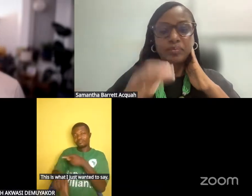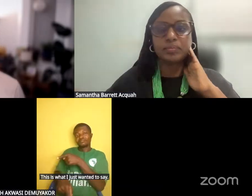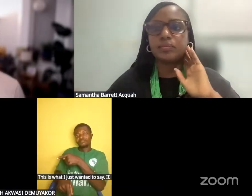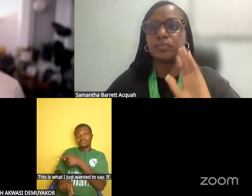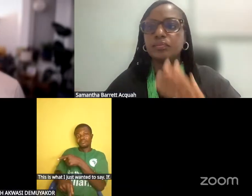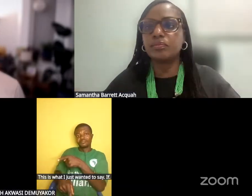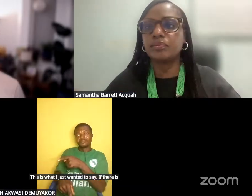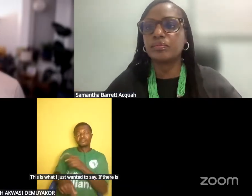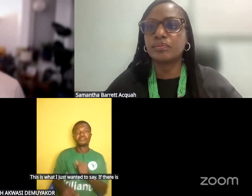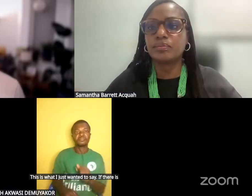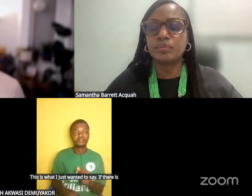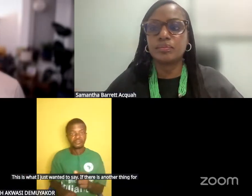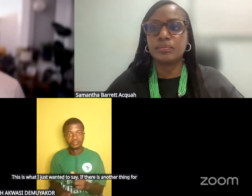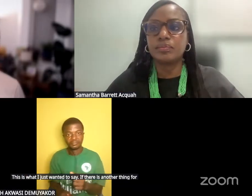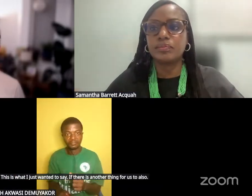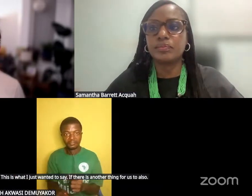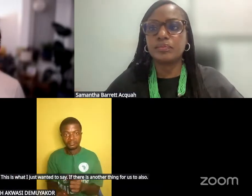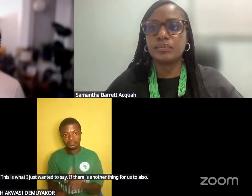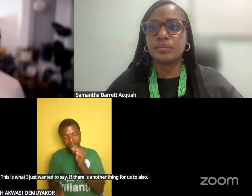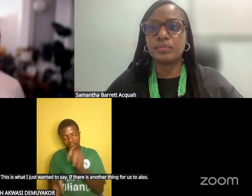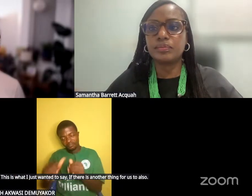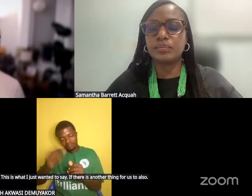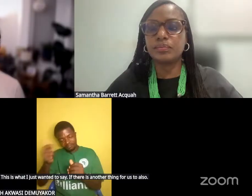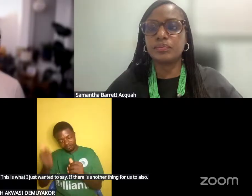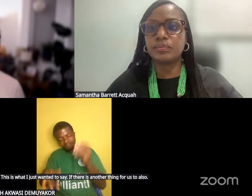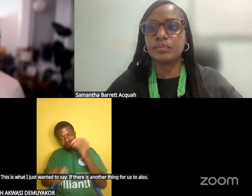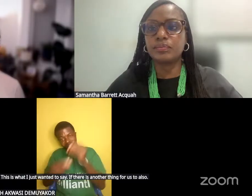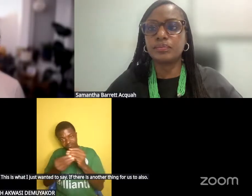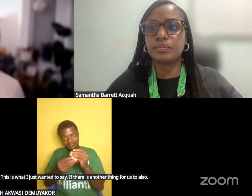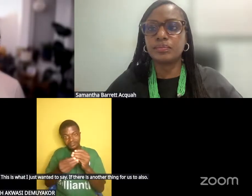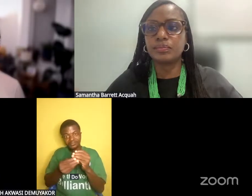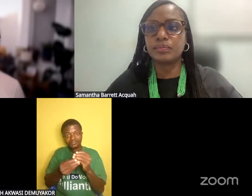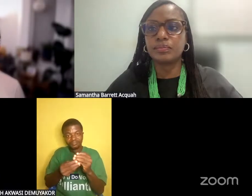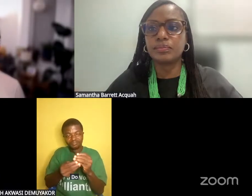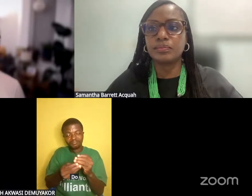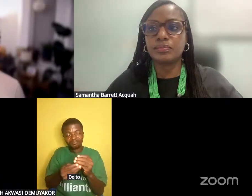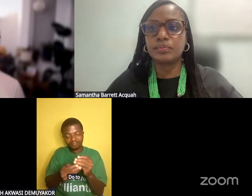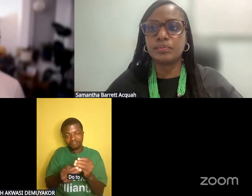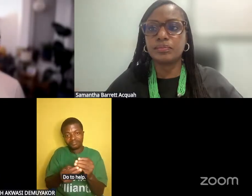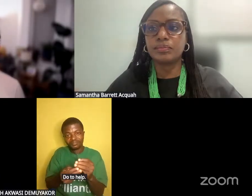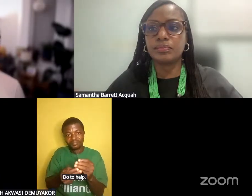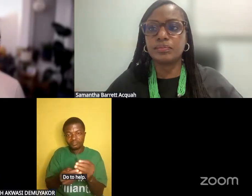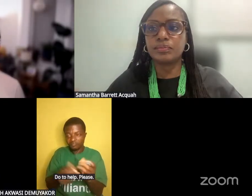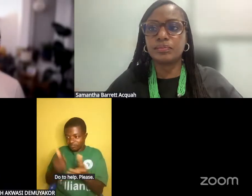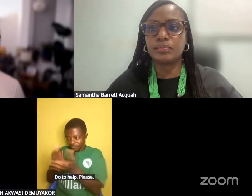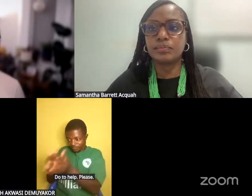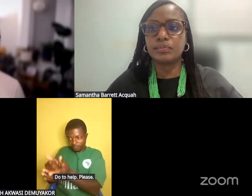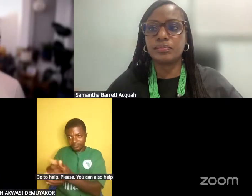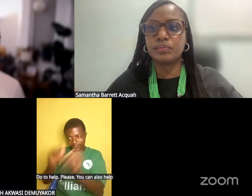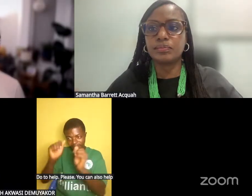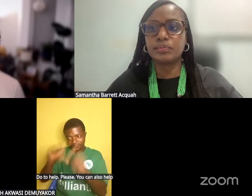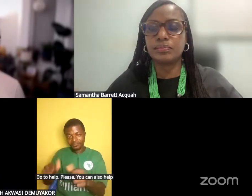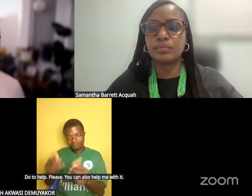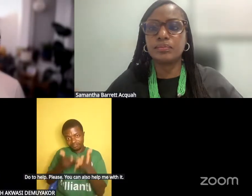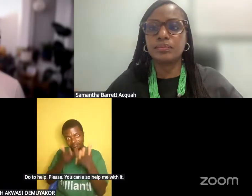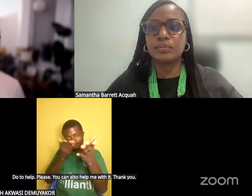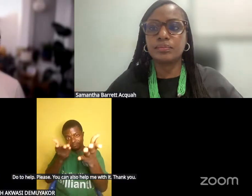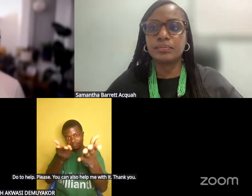is other thing for us to also do to help, please, you can also help me with it. Thank